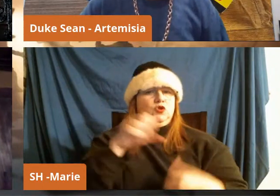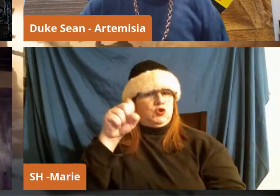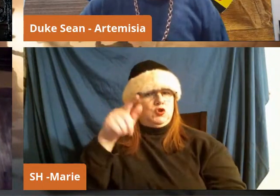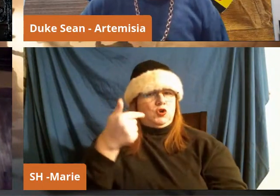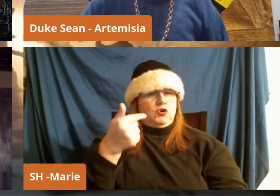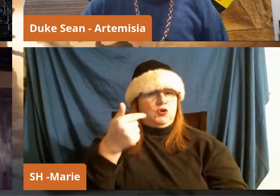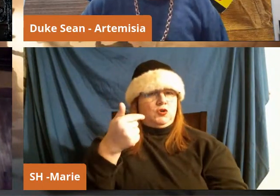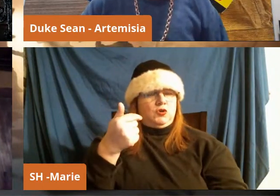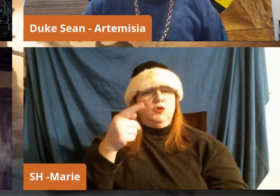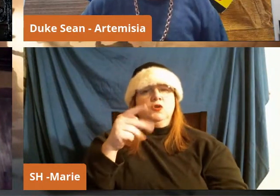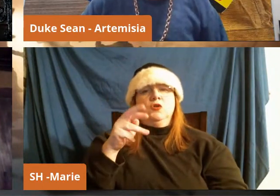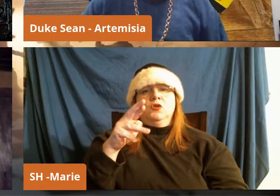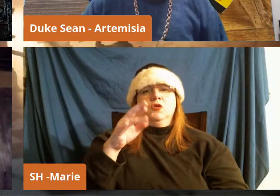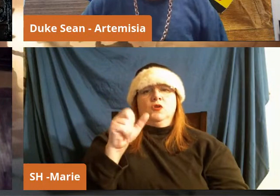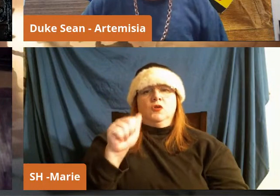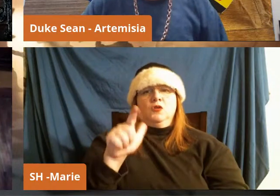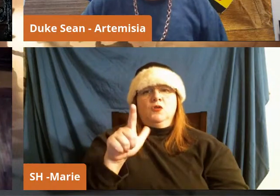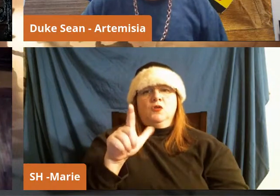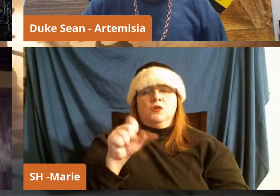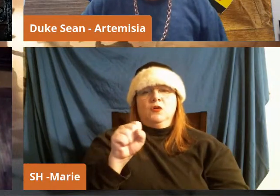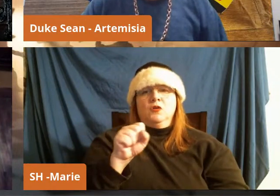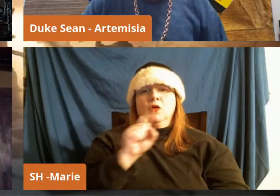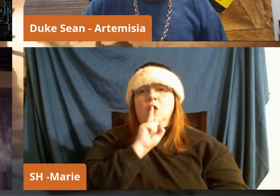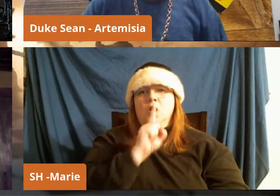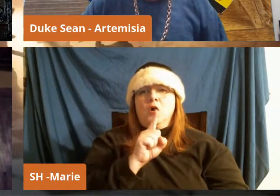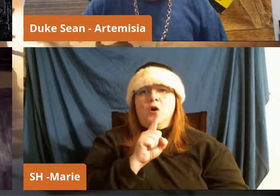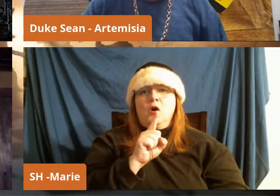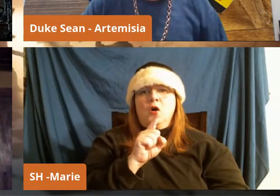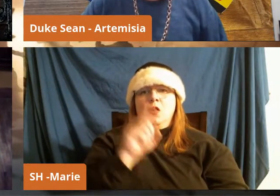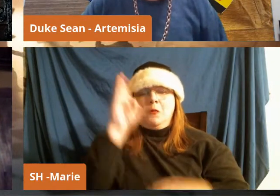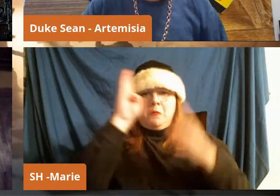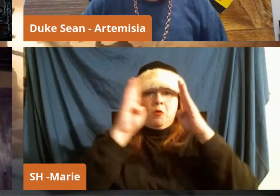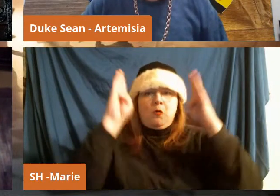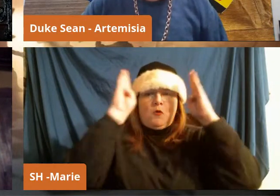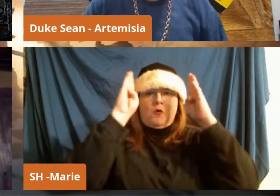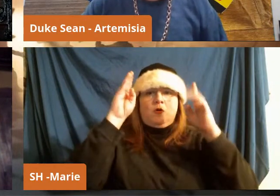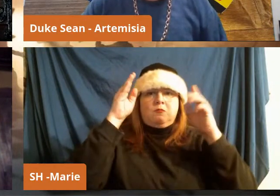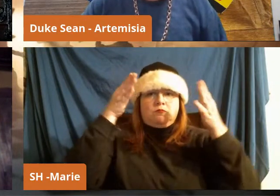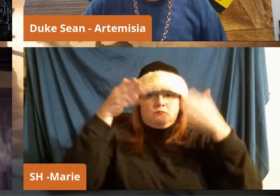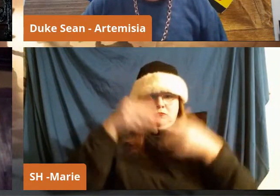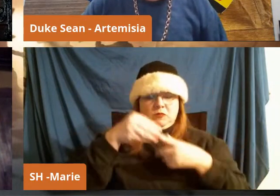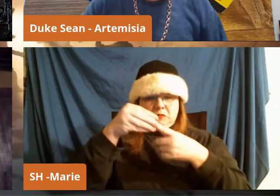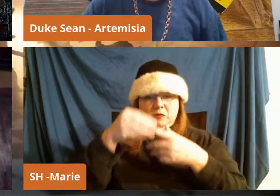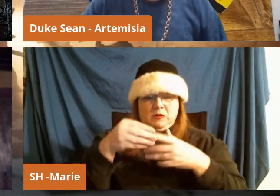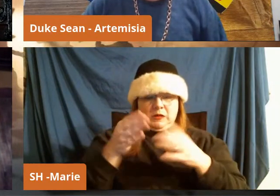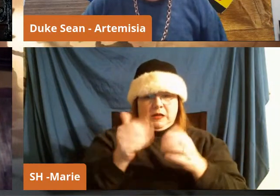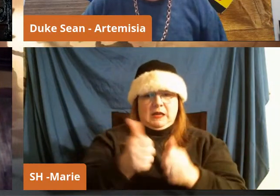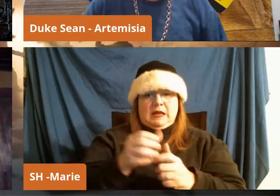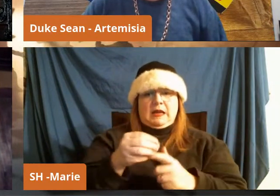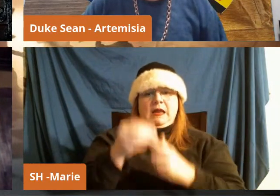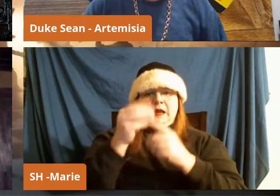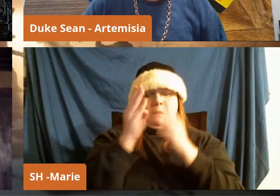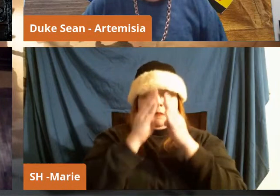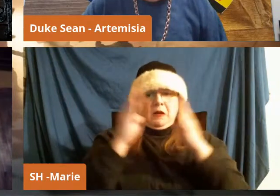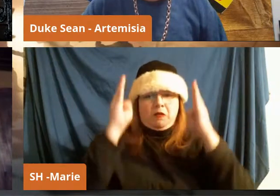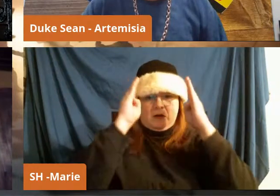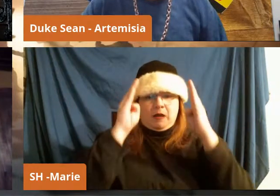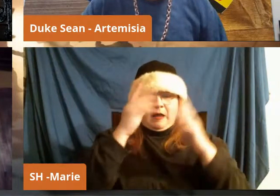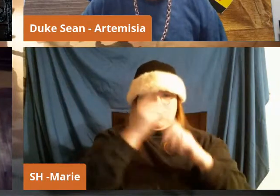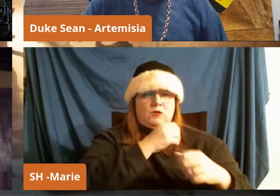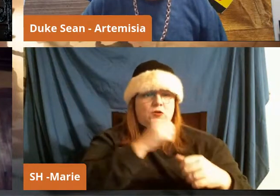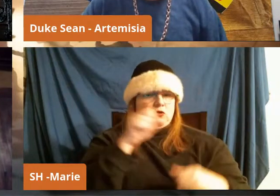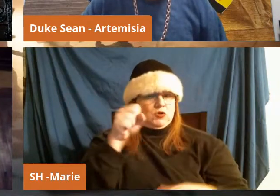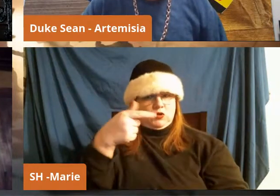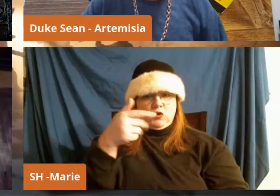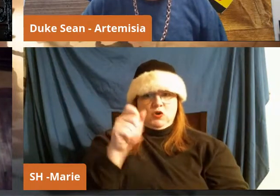Yeah. The Sergeant Trials are baronial specific. So each barony holds their own Sergeant Trials,